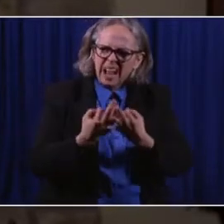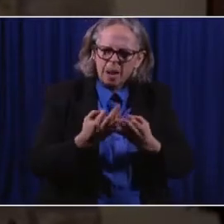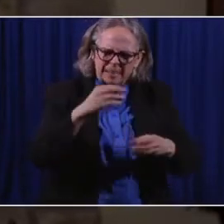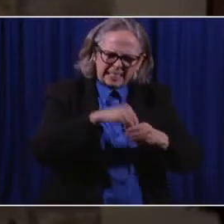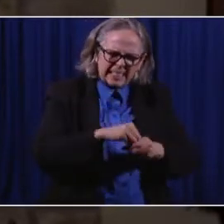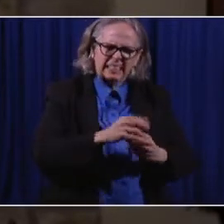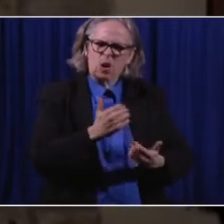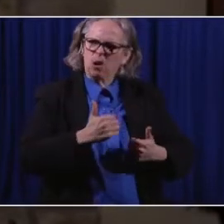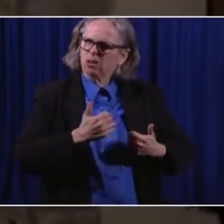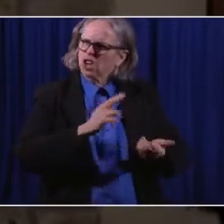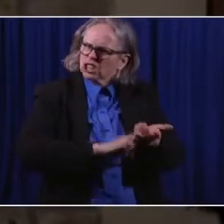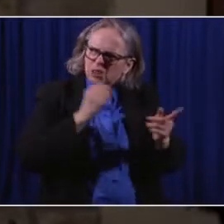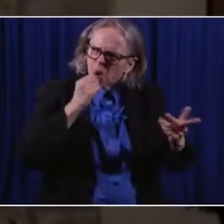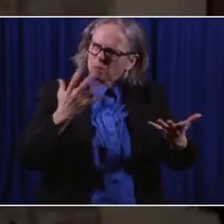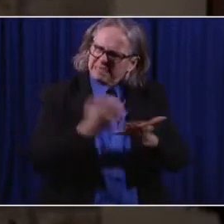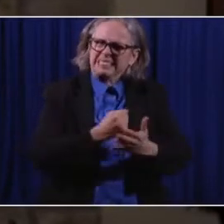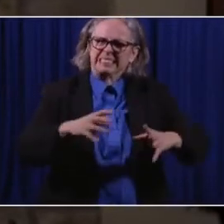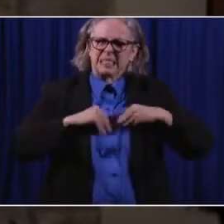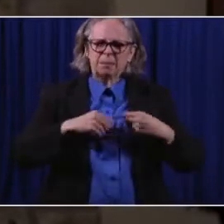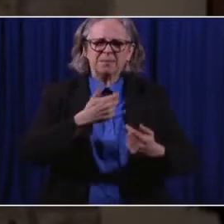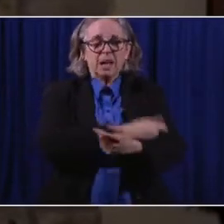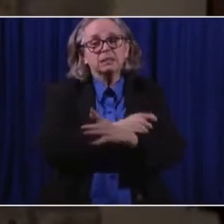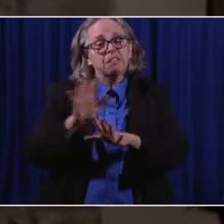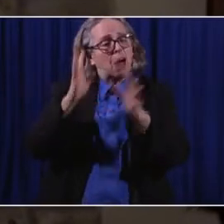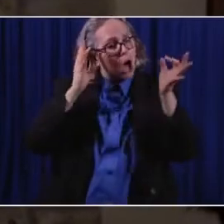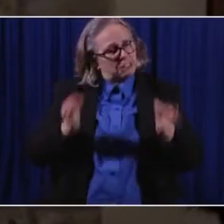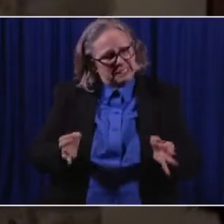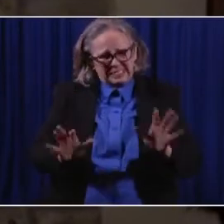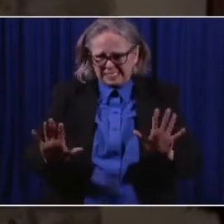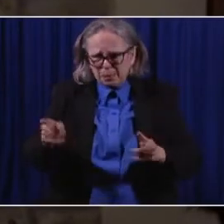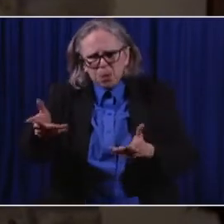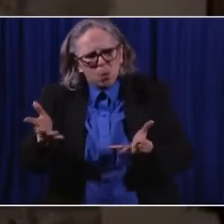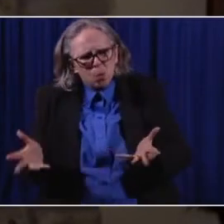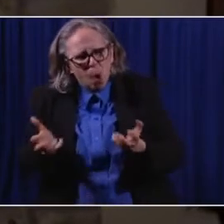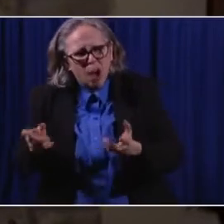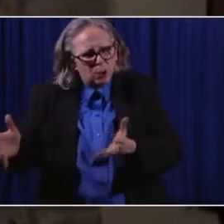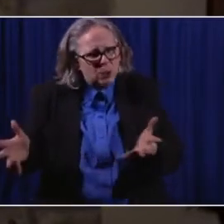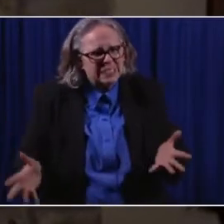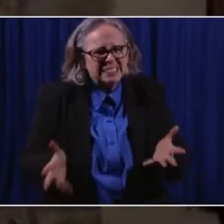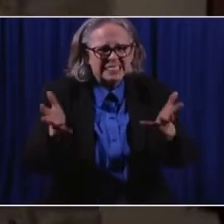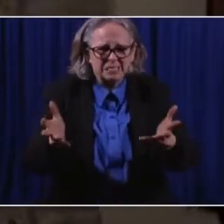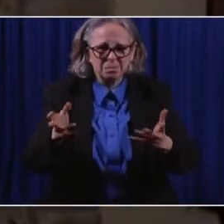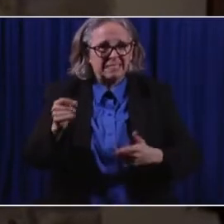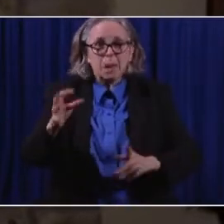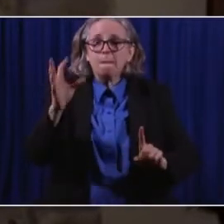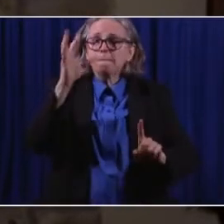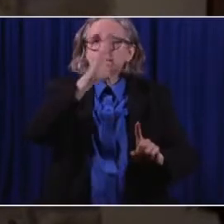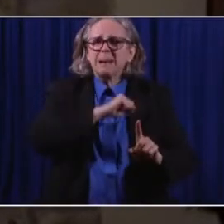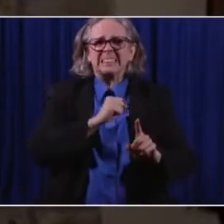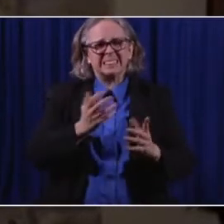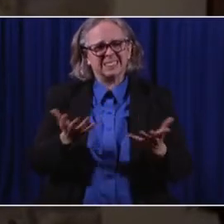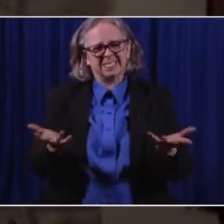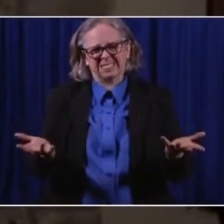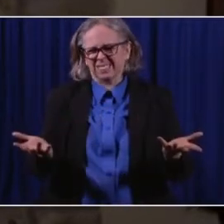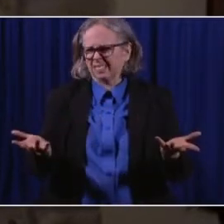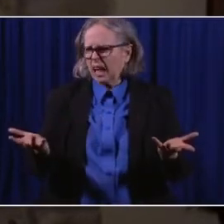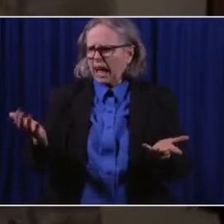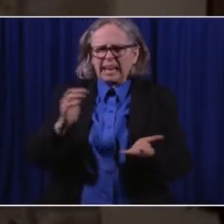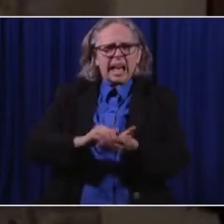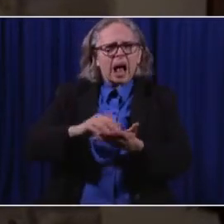again, missing that opportunity, there's no guarantee when that will occur. It could occur in a few weeks,